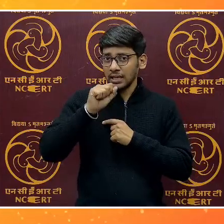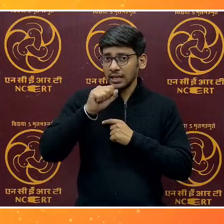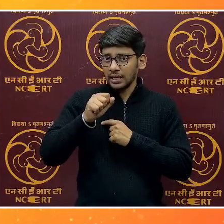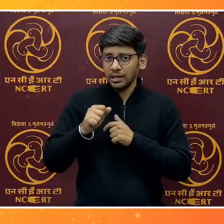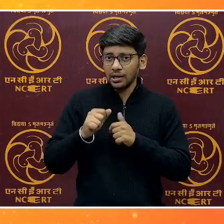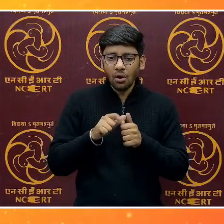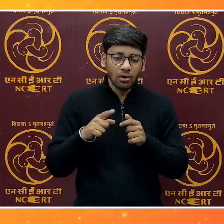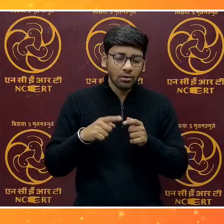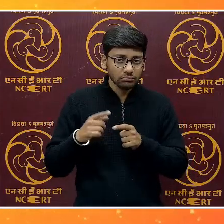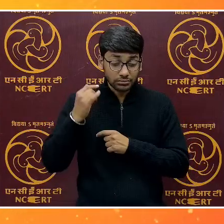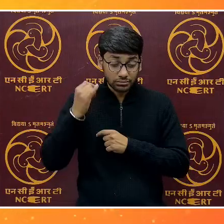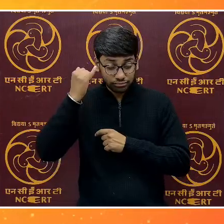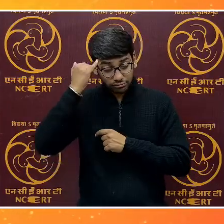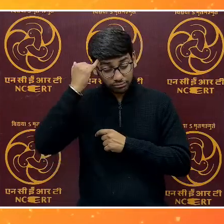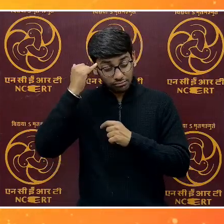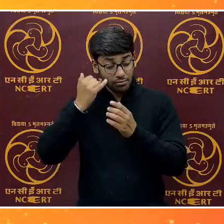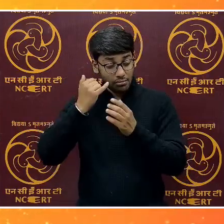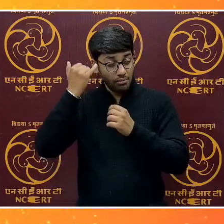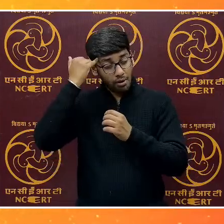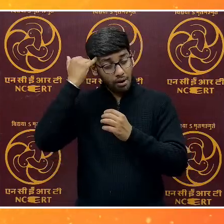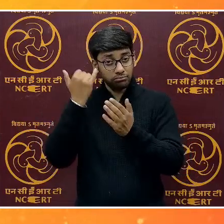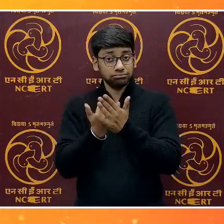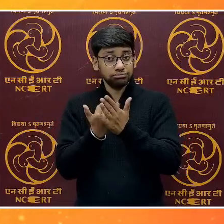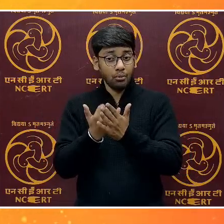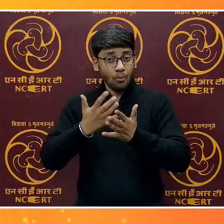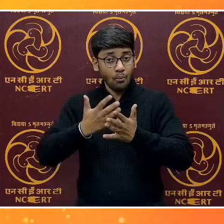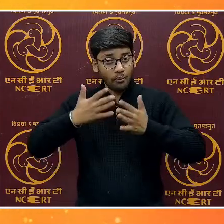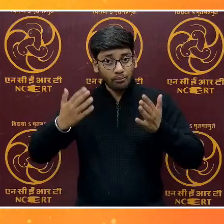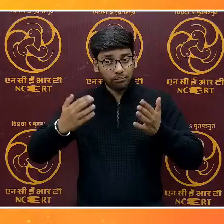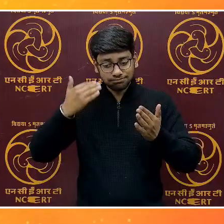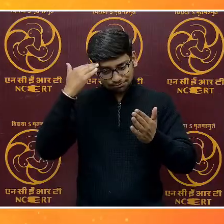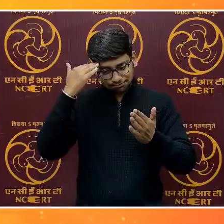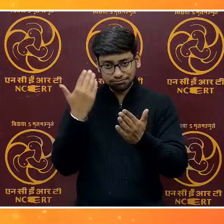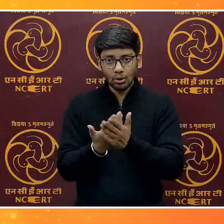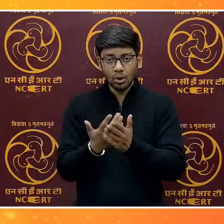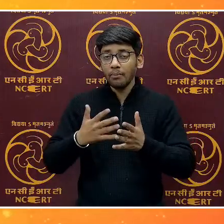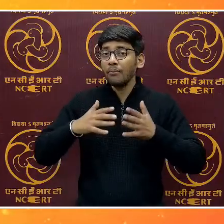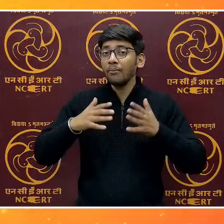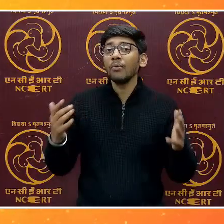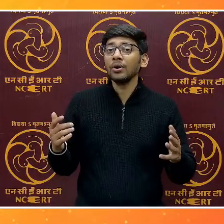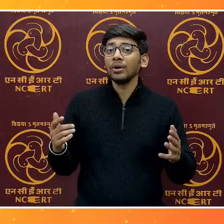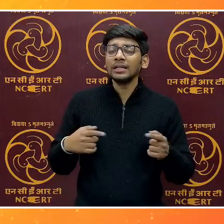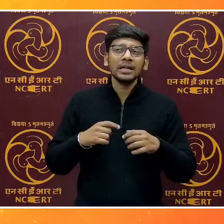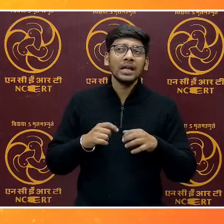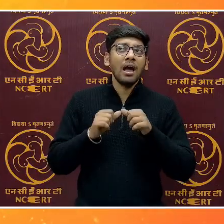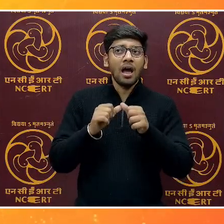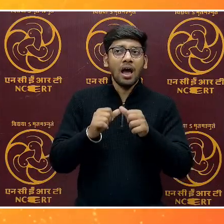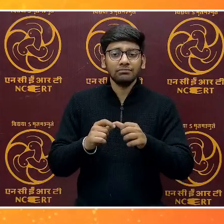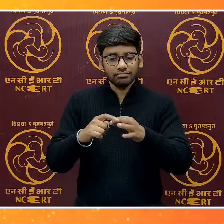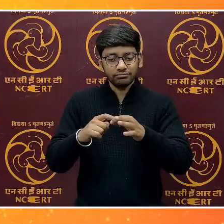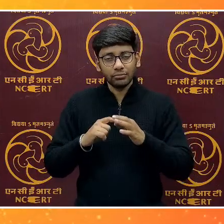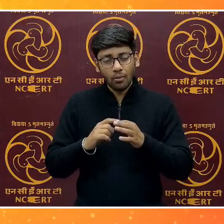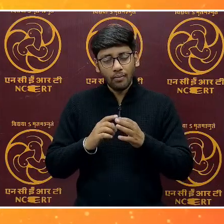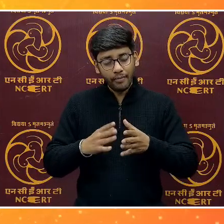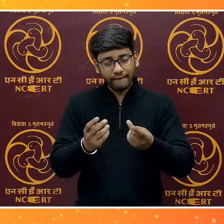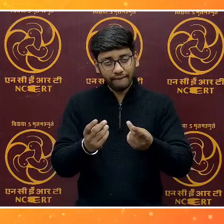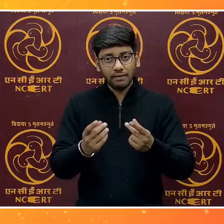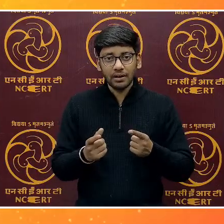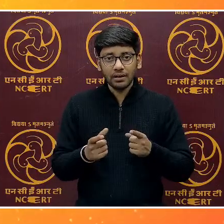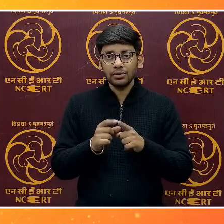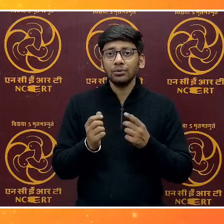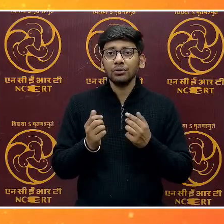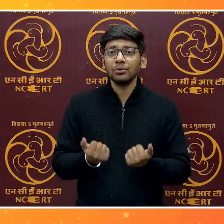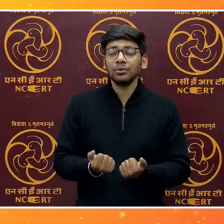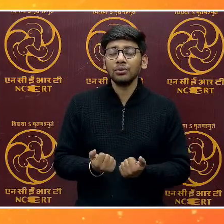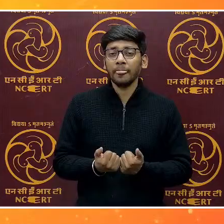most intelligent student who is always ready with the answer. I love sun. As soon as the question is said. Yes, of course, children. So, what do I